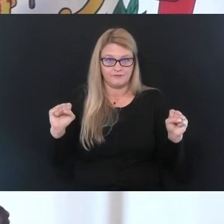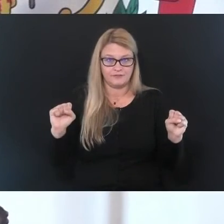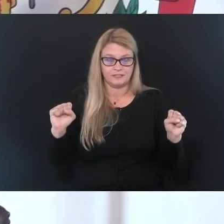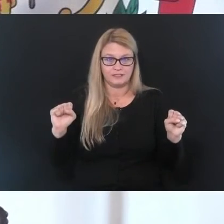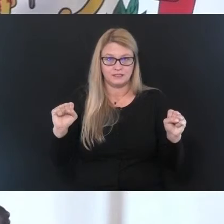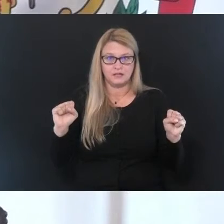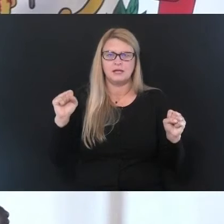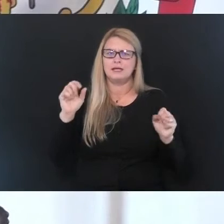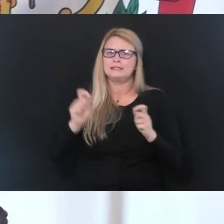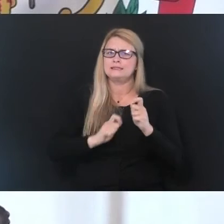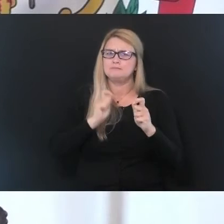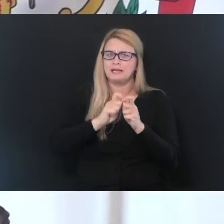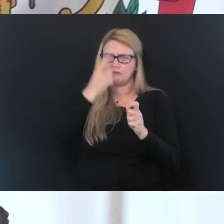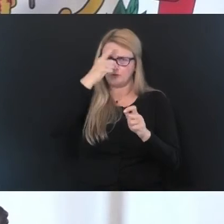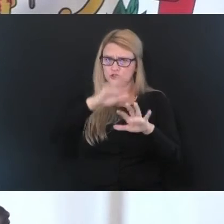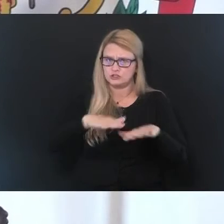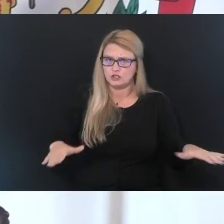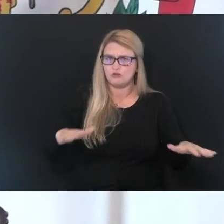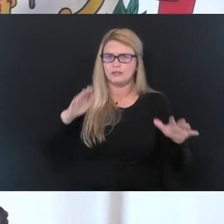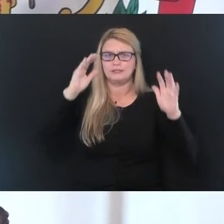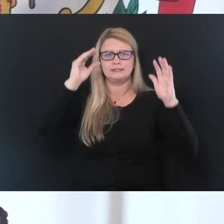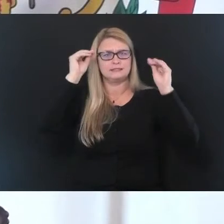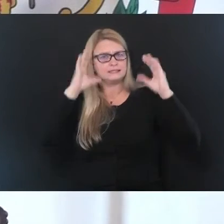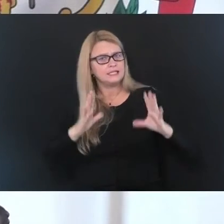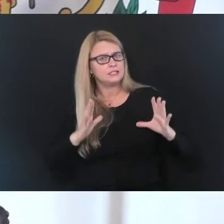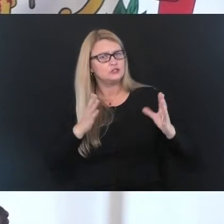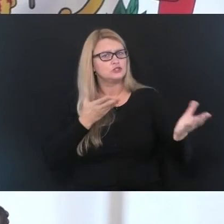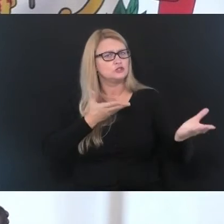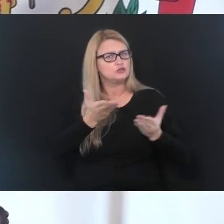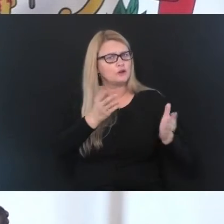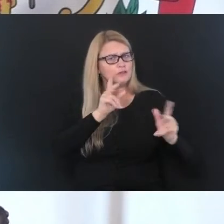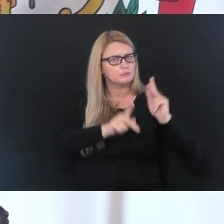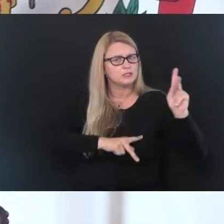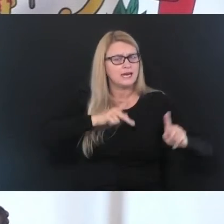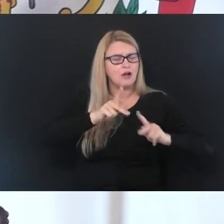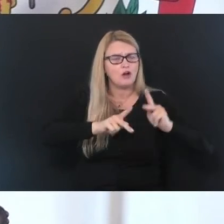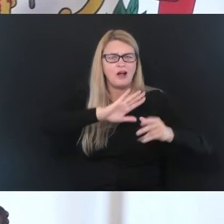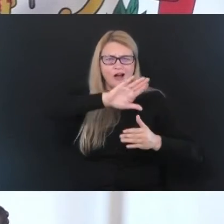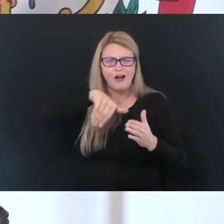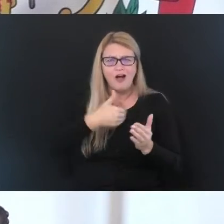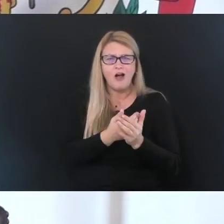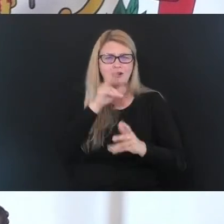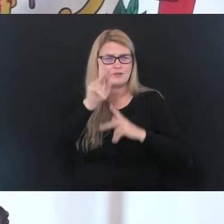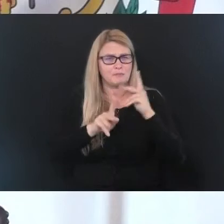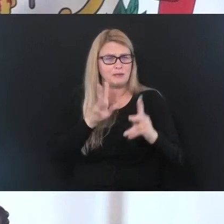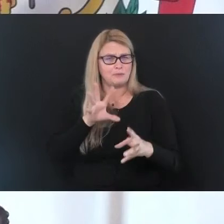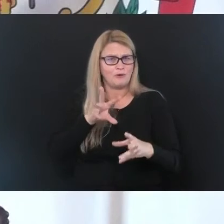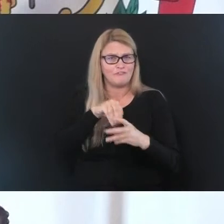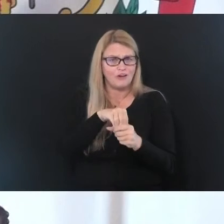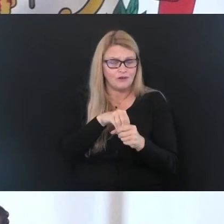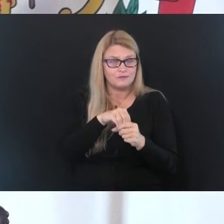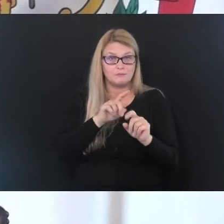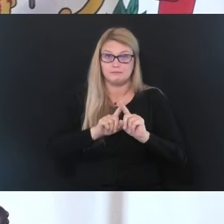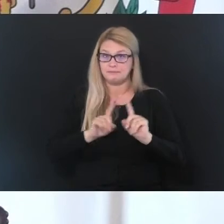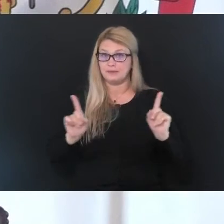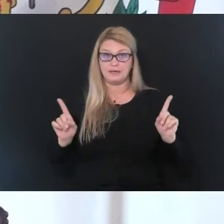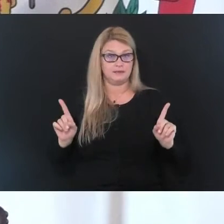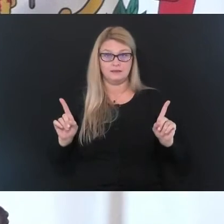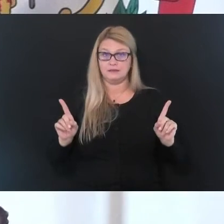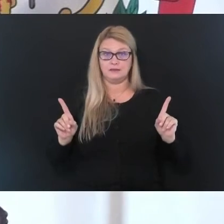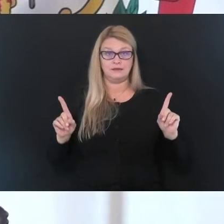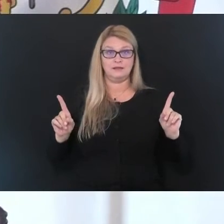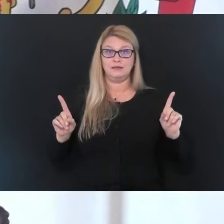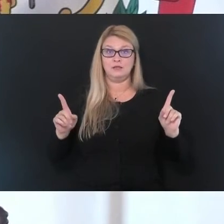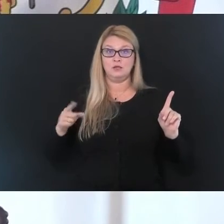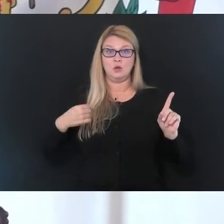to our children, our teachers, our service personnel, all those that are involved. But we have got to